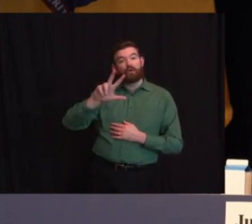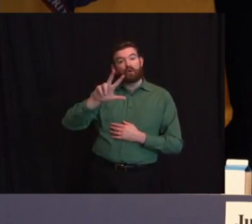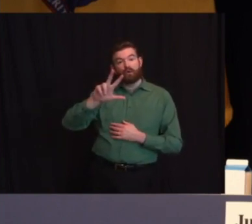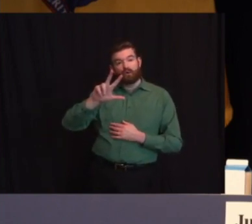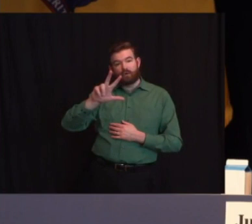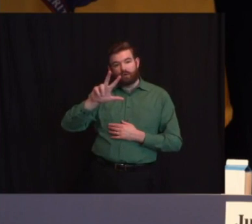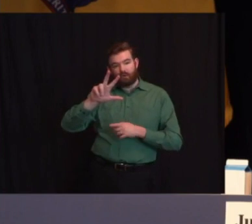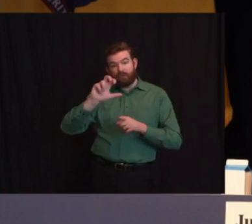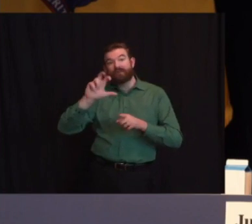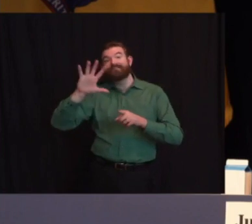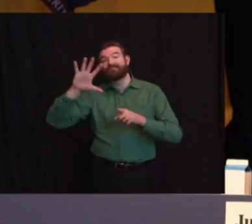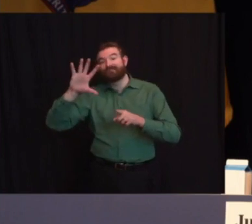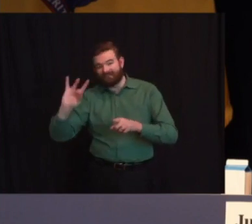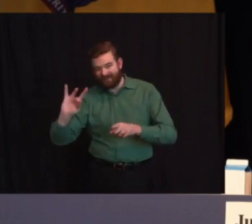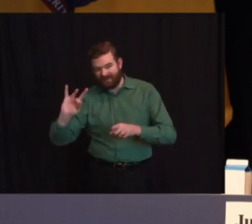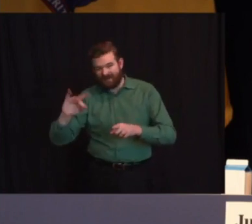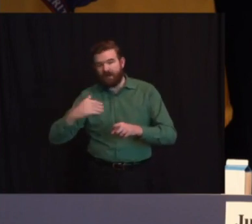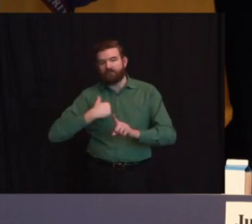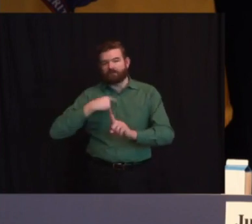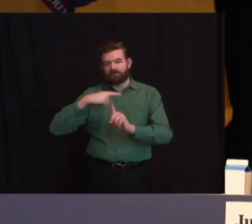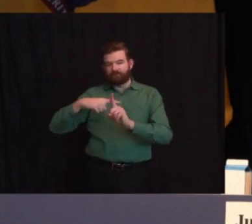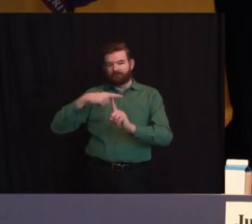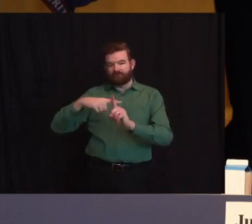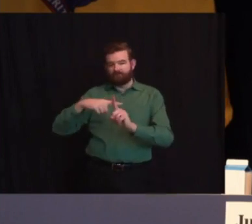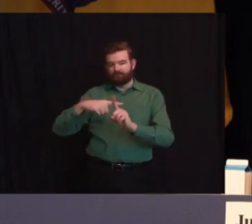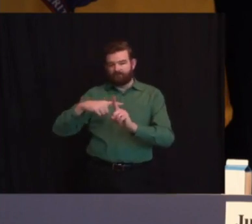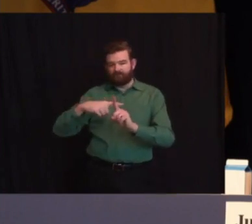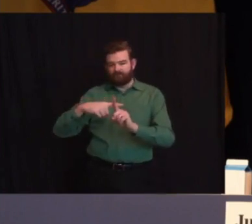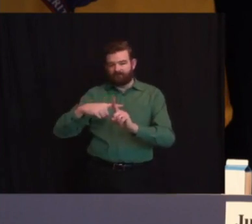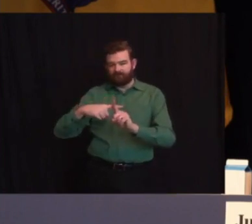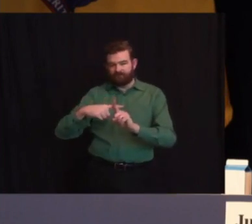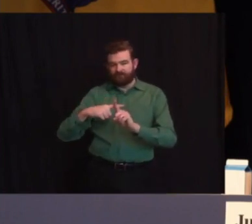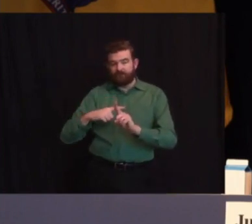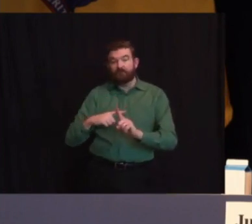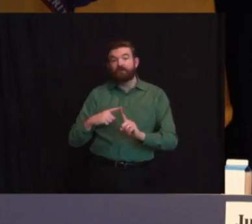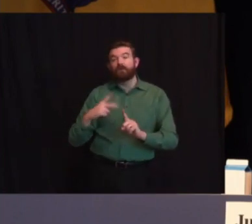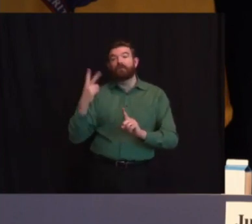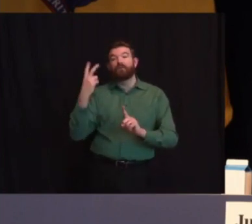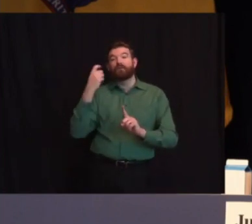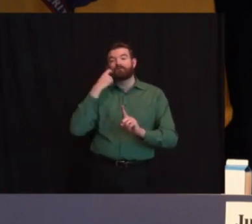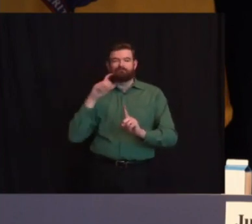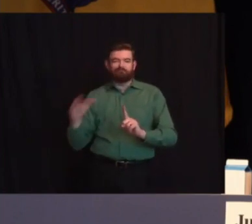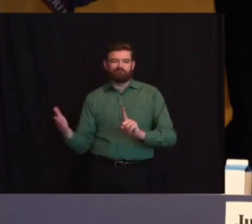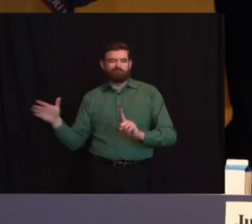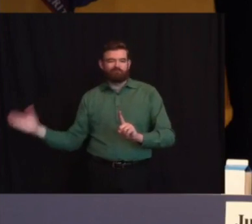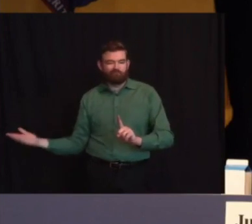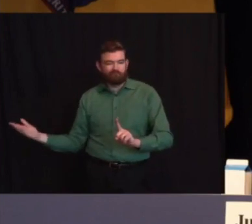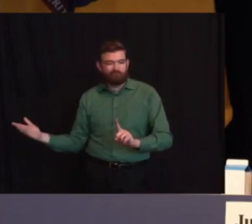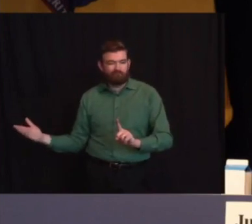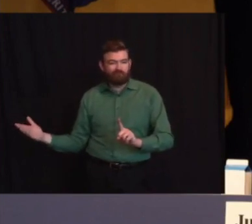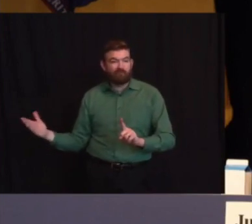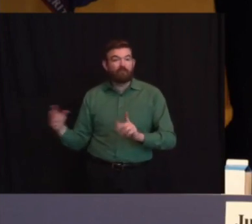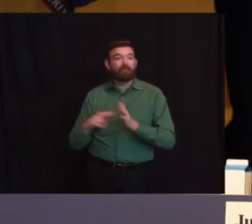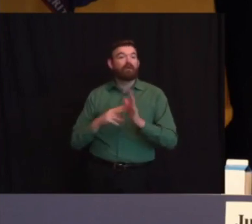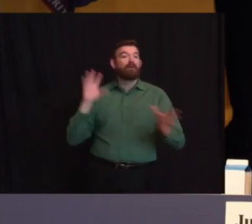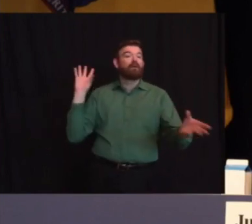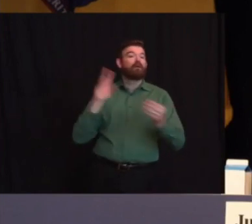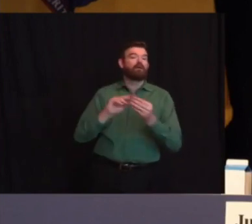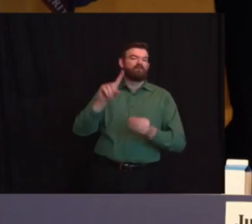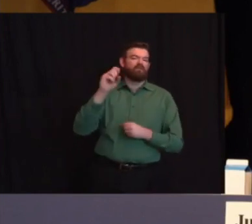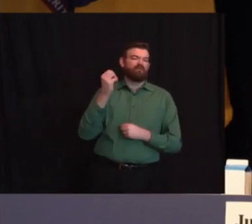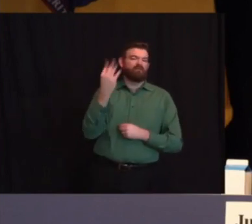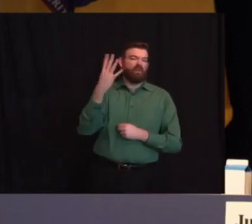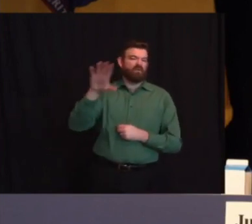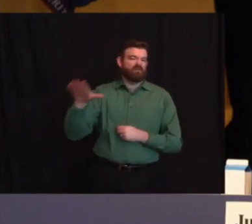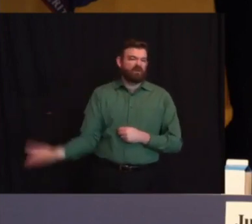for COVID-19, and they are reporting 2 additional deaths today for a total of 114 deaths of